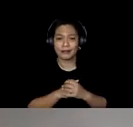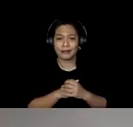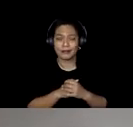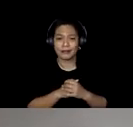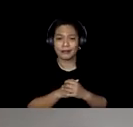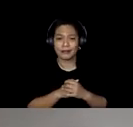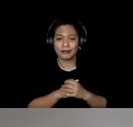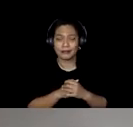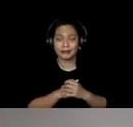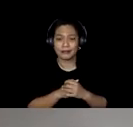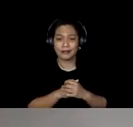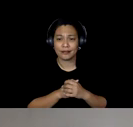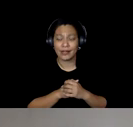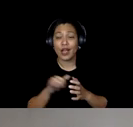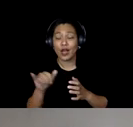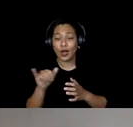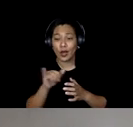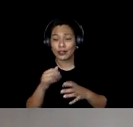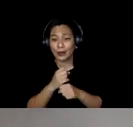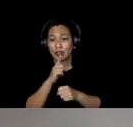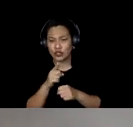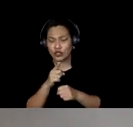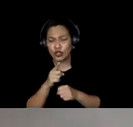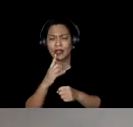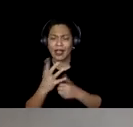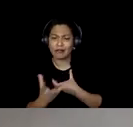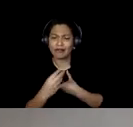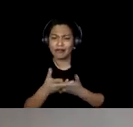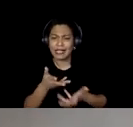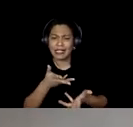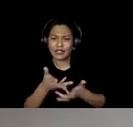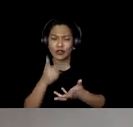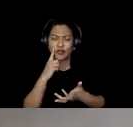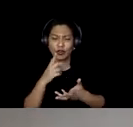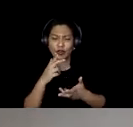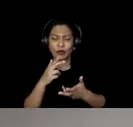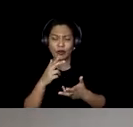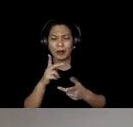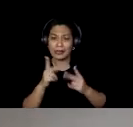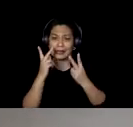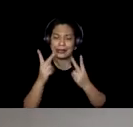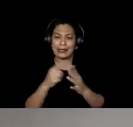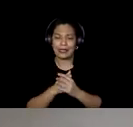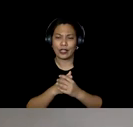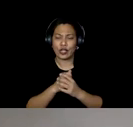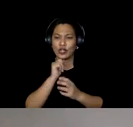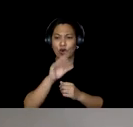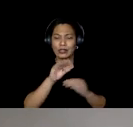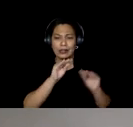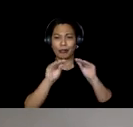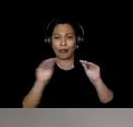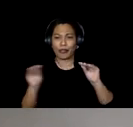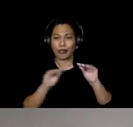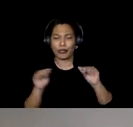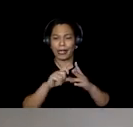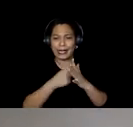Even though you're using keywords, you also want to make sure that it's engaging for human eyes. So don't just put a bunch of keywords into the